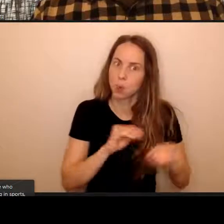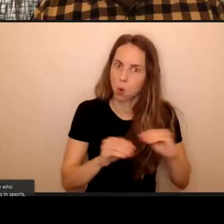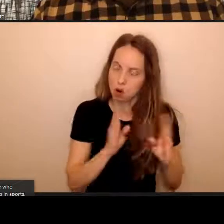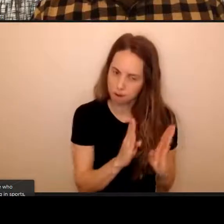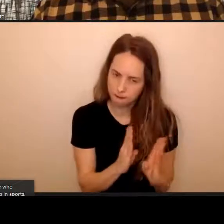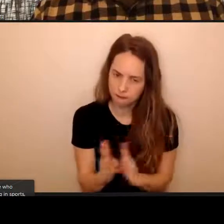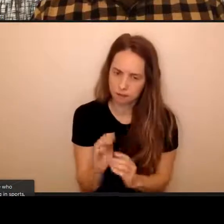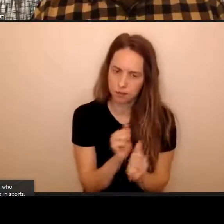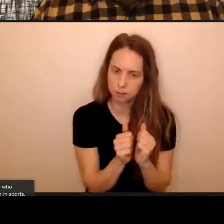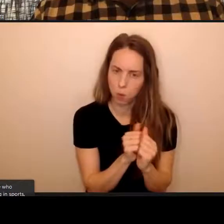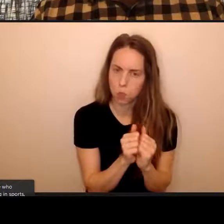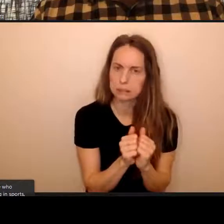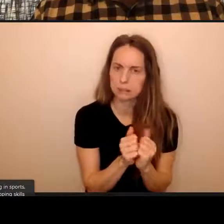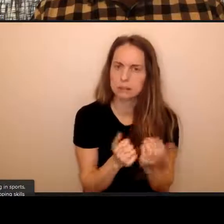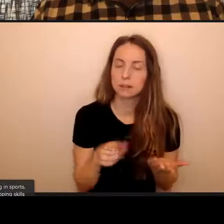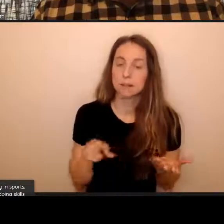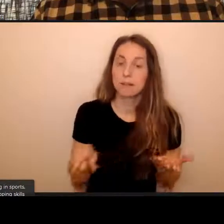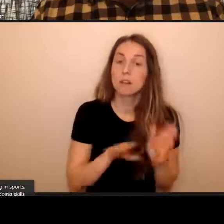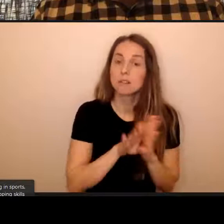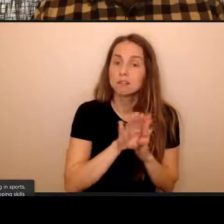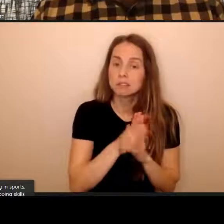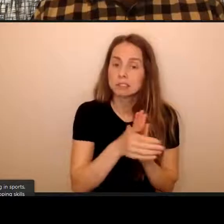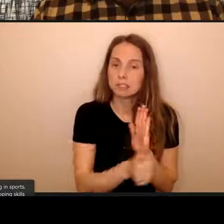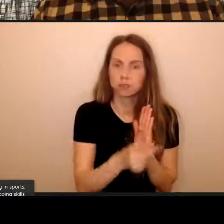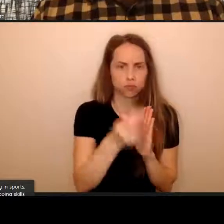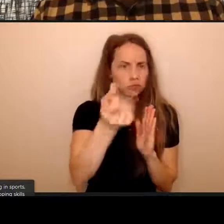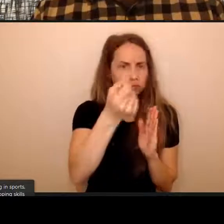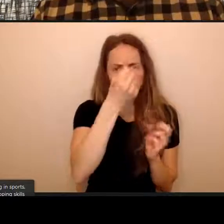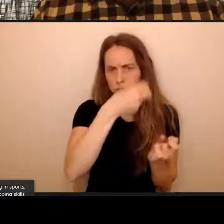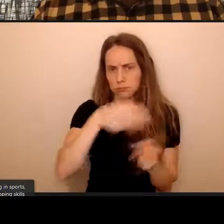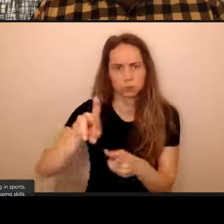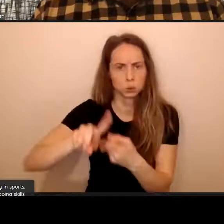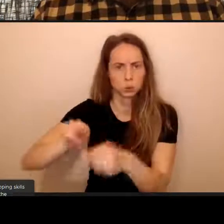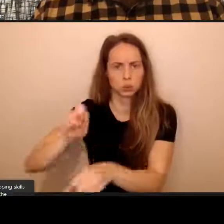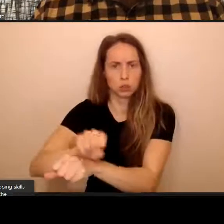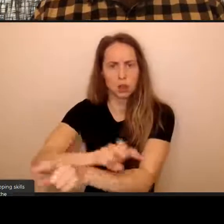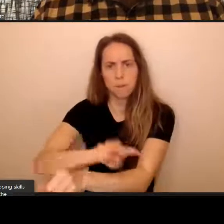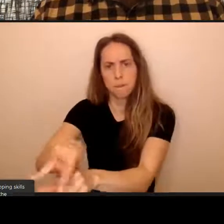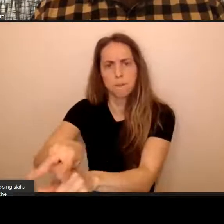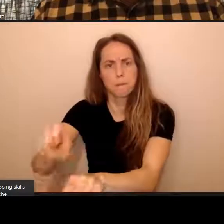developing skills that are immediately transferable to the workplace.